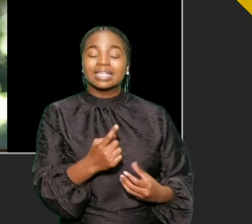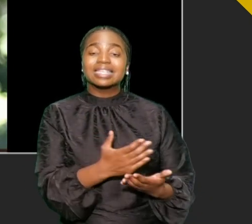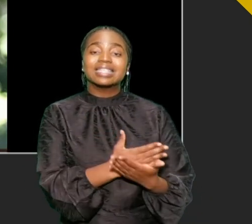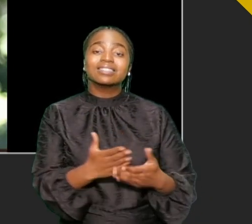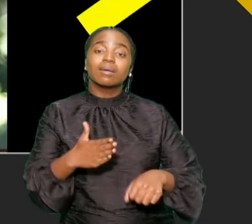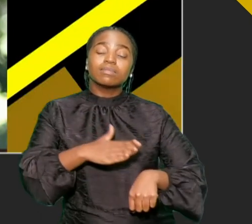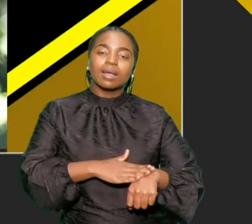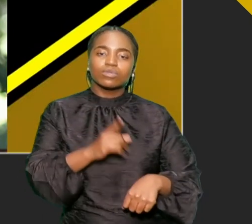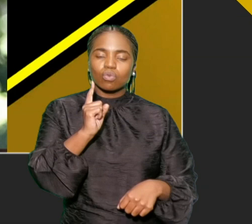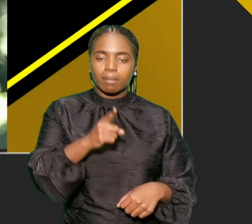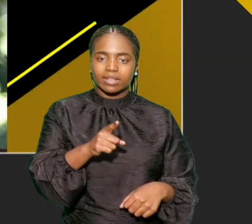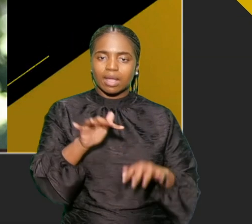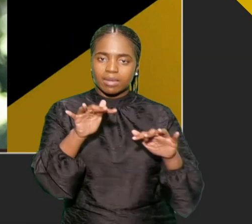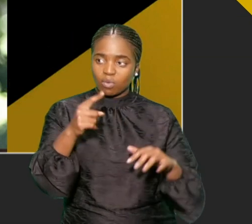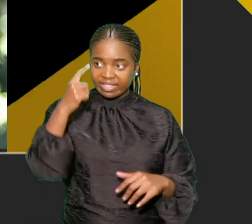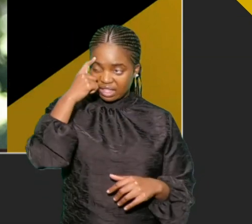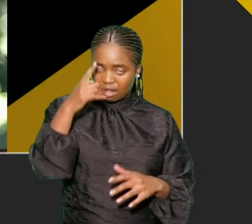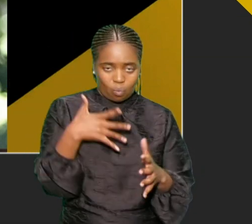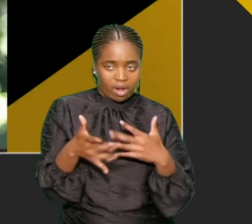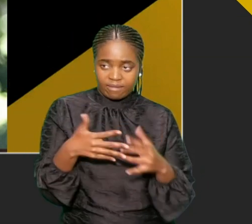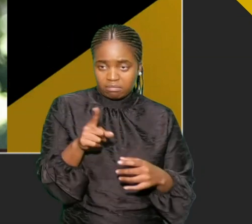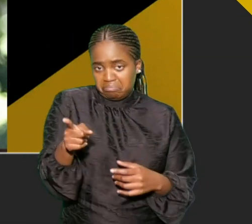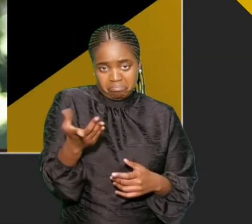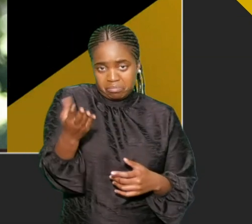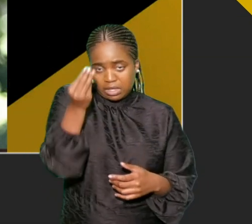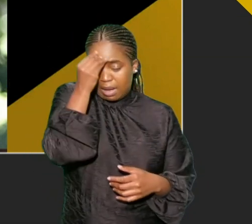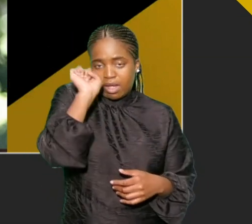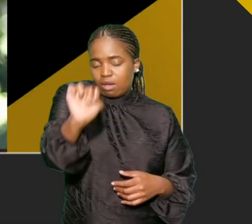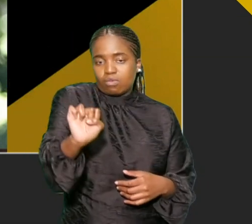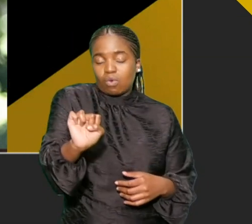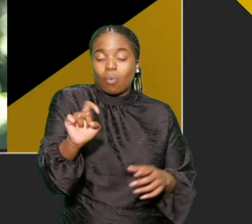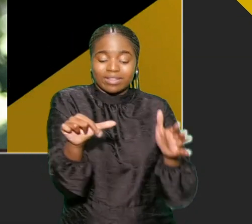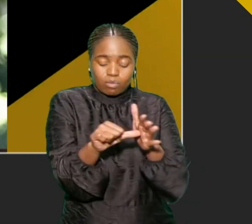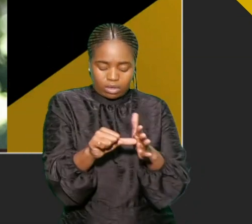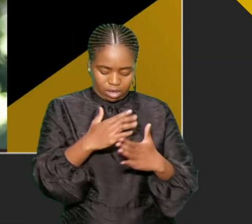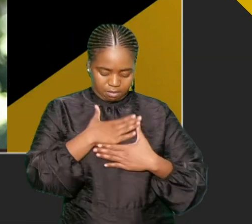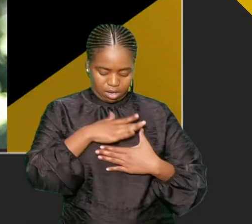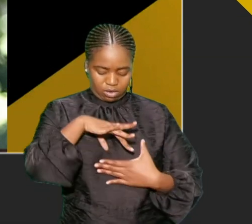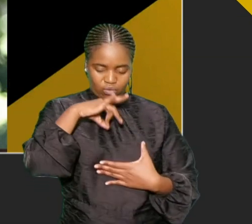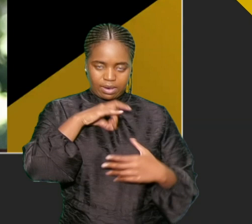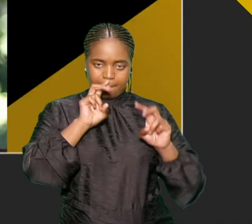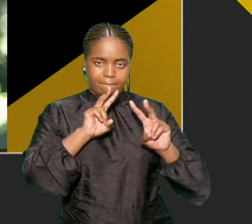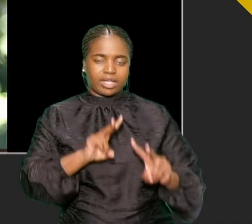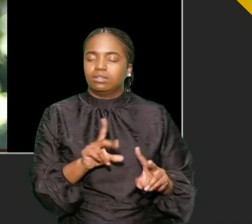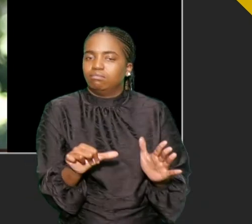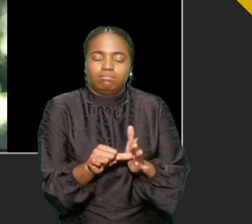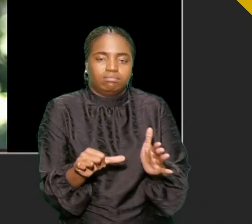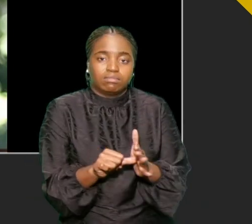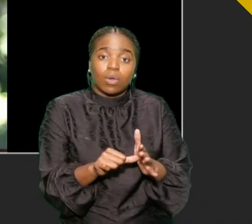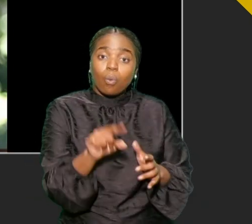Sometimes you have to let people think what they think if it means you have peace in your soul. Sure, that is absolutely beautiful.